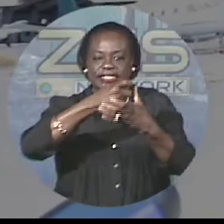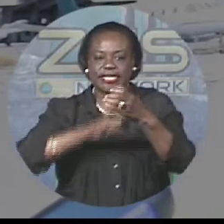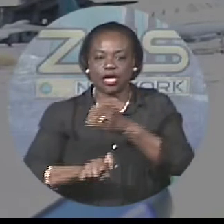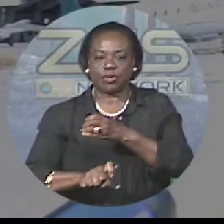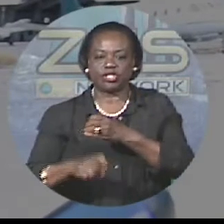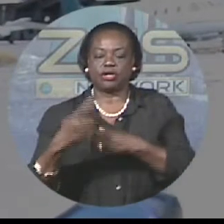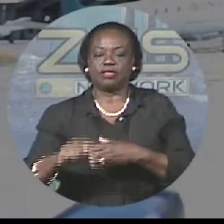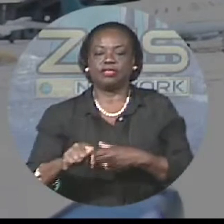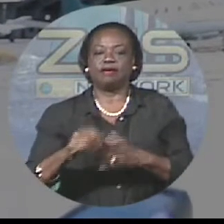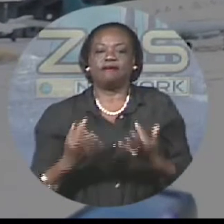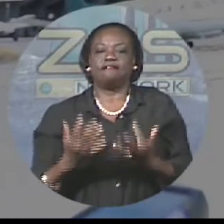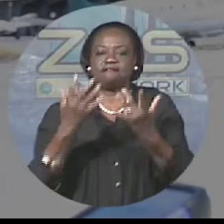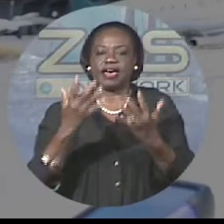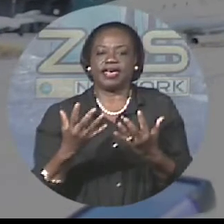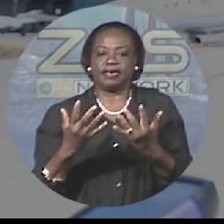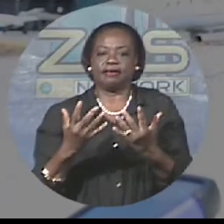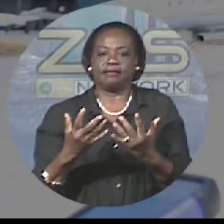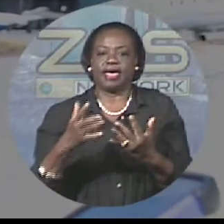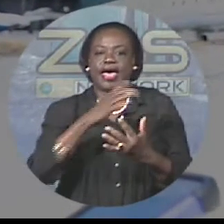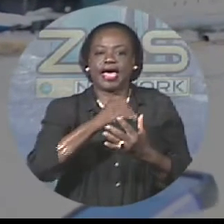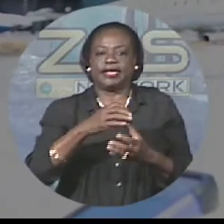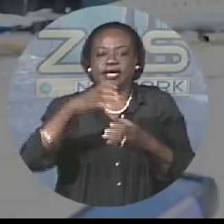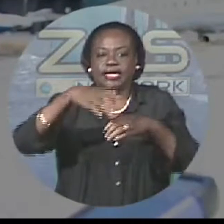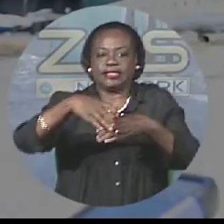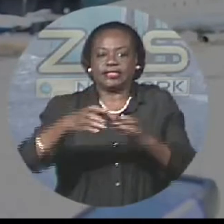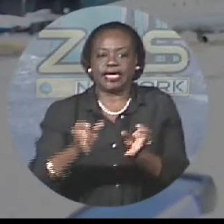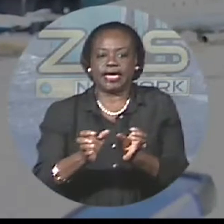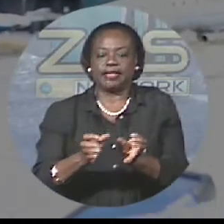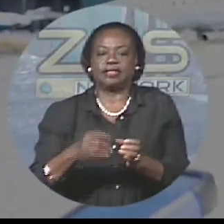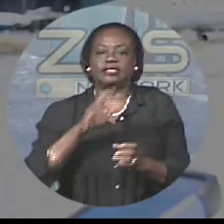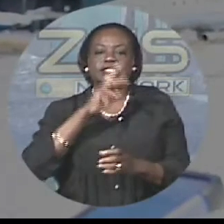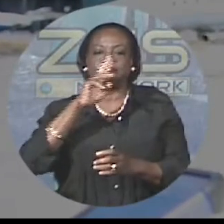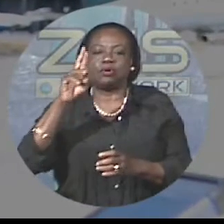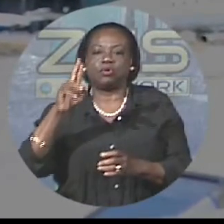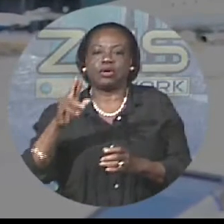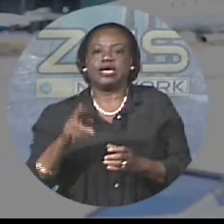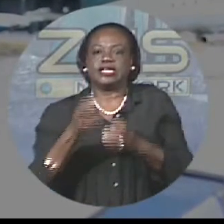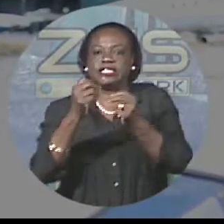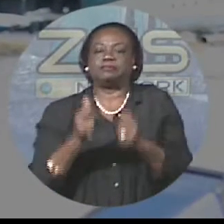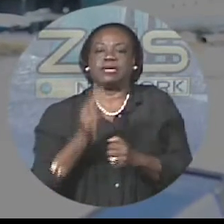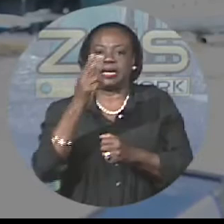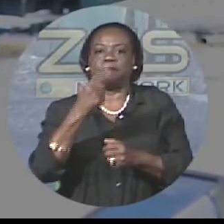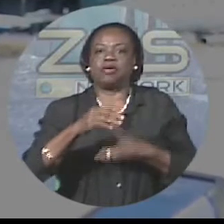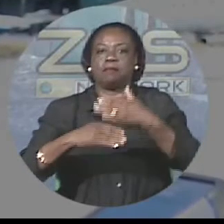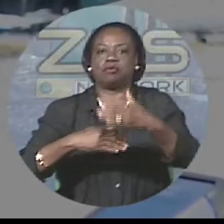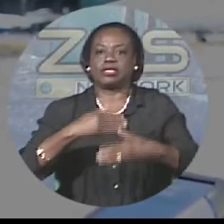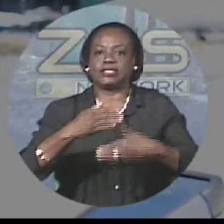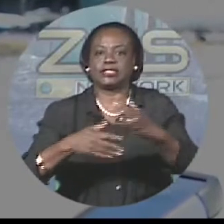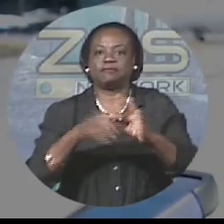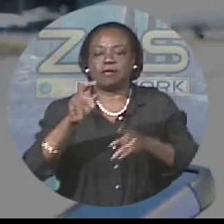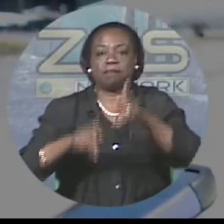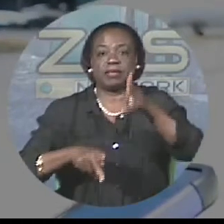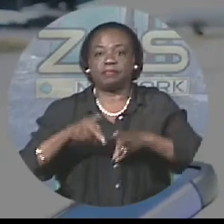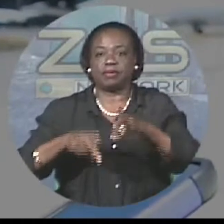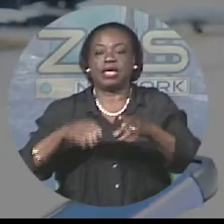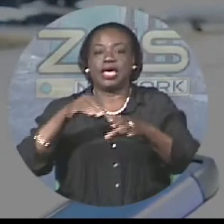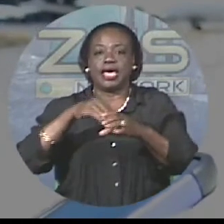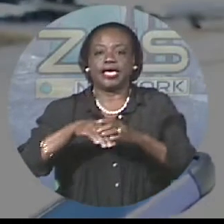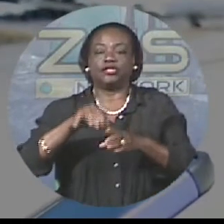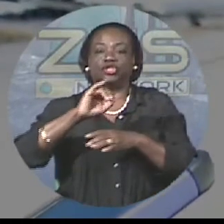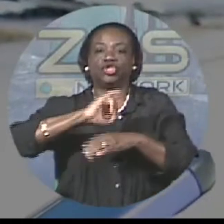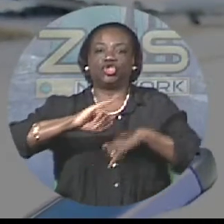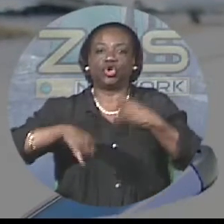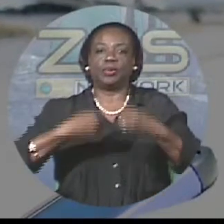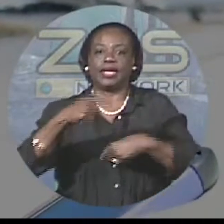contain smoke, to speed up the process of enabling the people of Jubilee Gardens, the businesses on